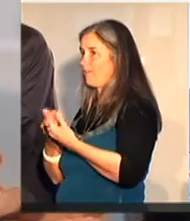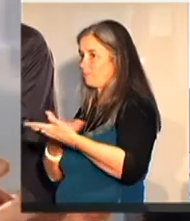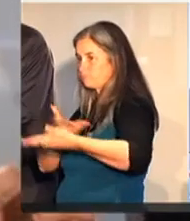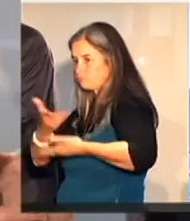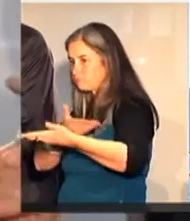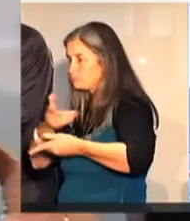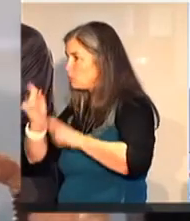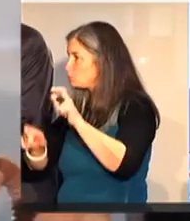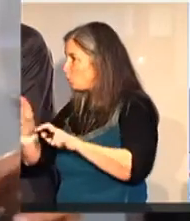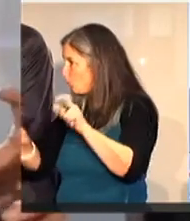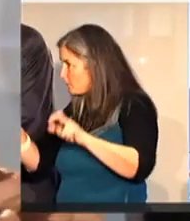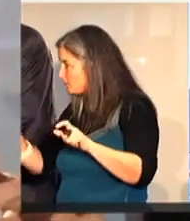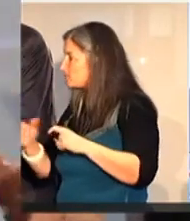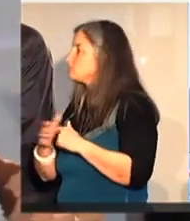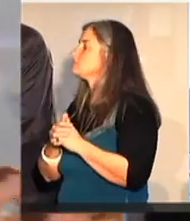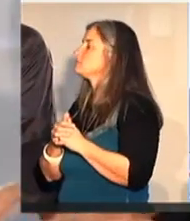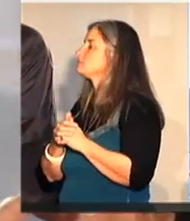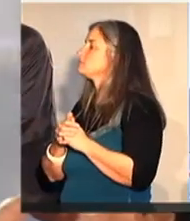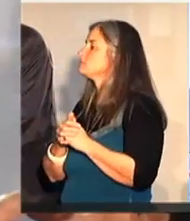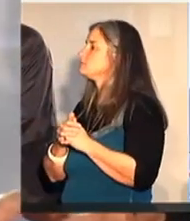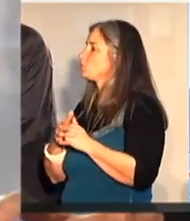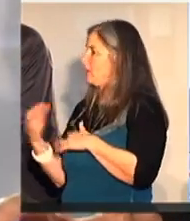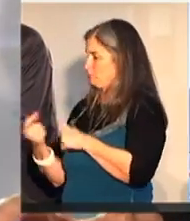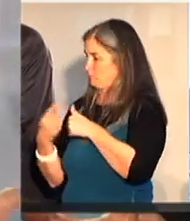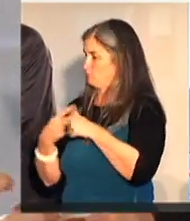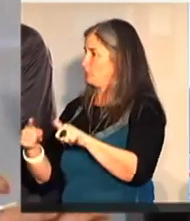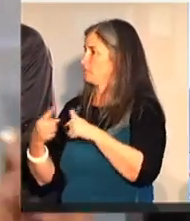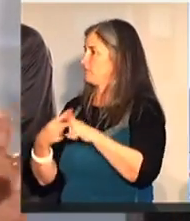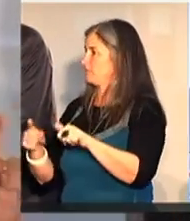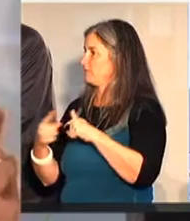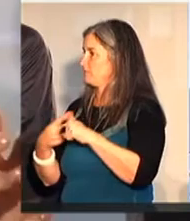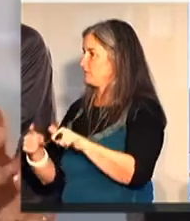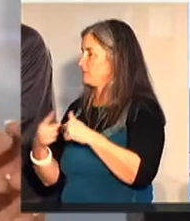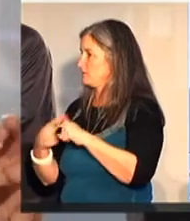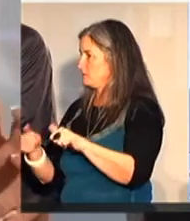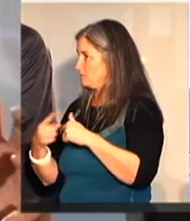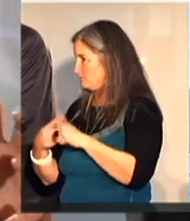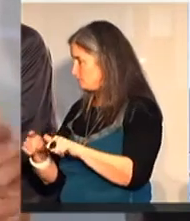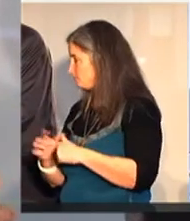groups is to be responsive. And I was really,